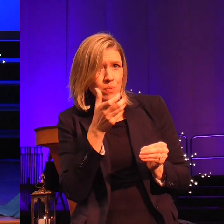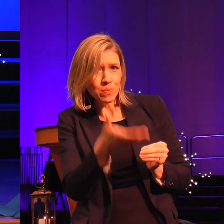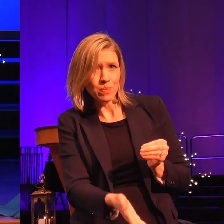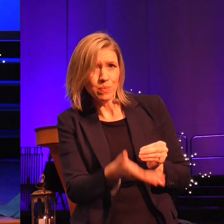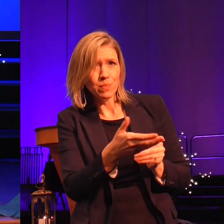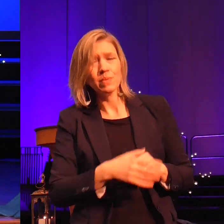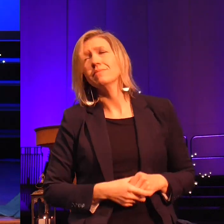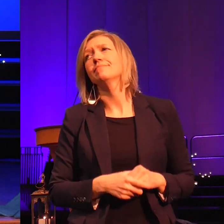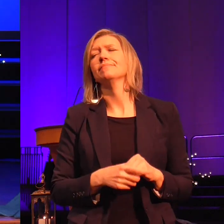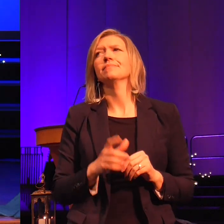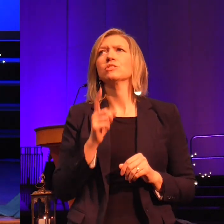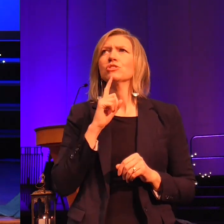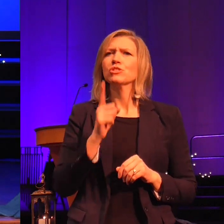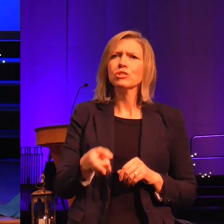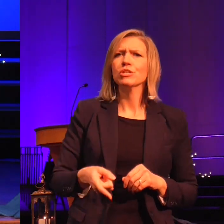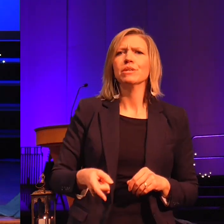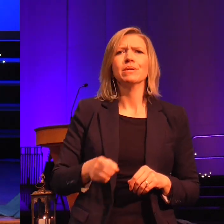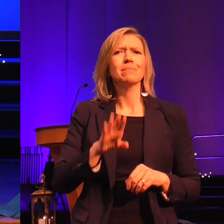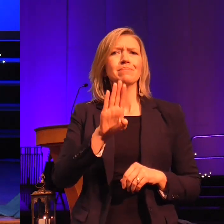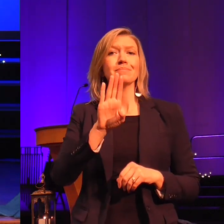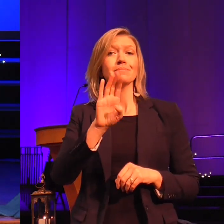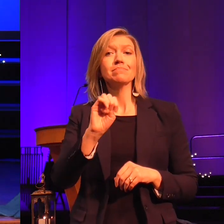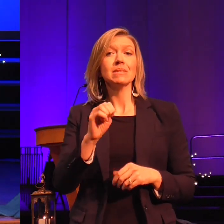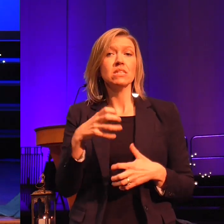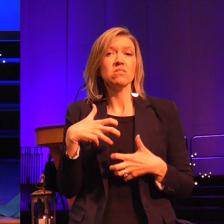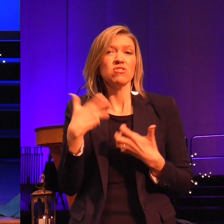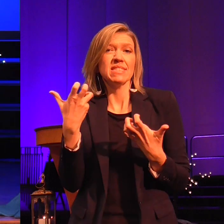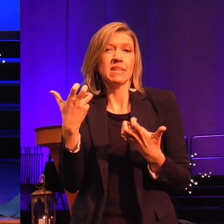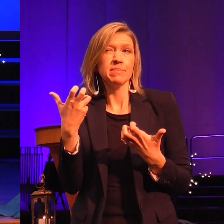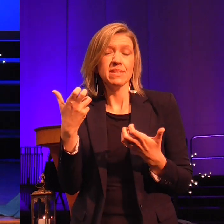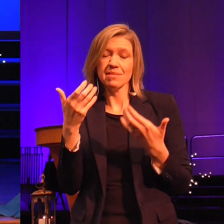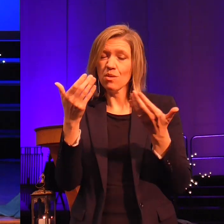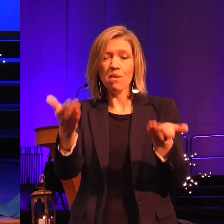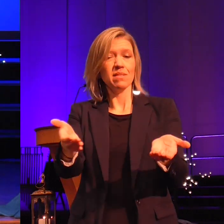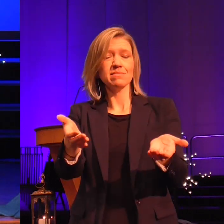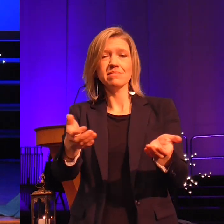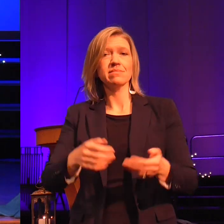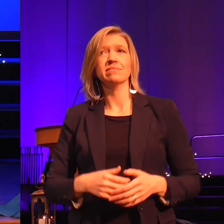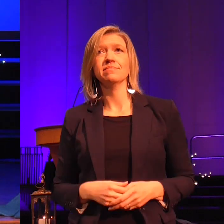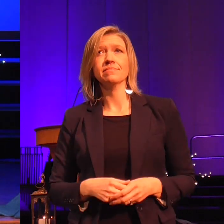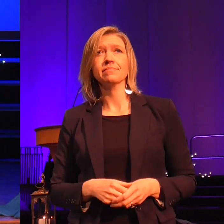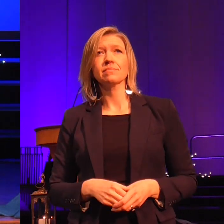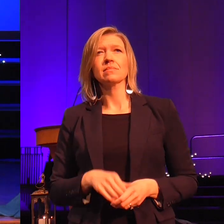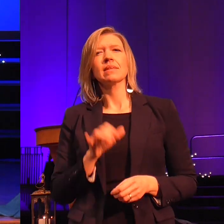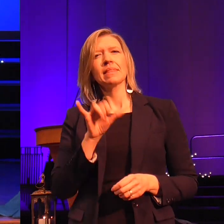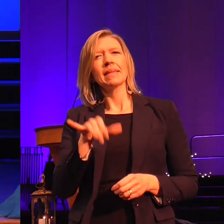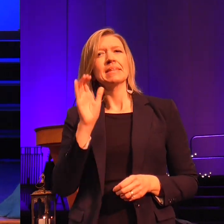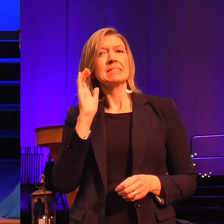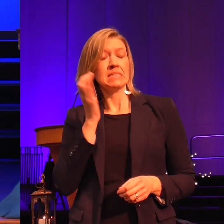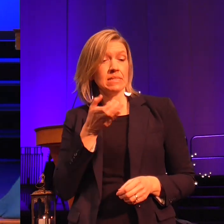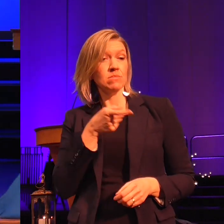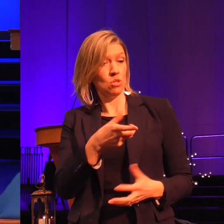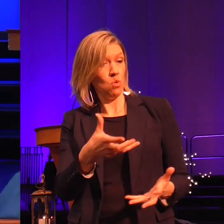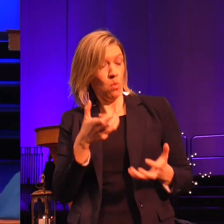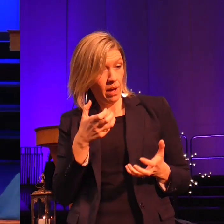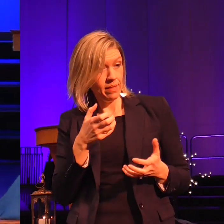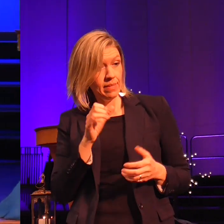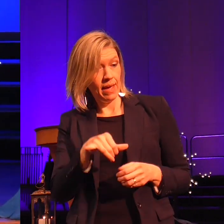Sure, be resentment. Go right ahead. Since that seems to be what you want, let's bring you